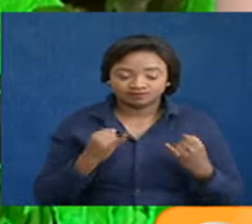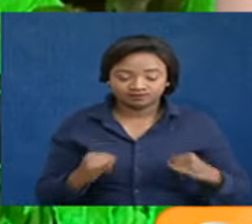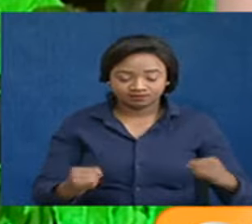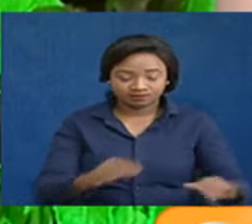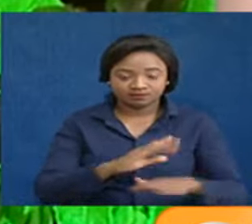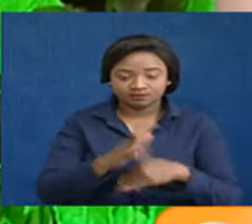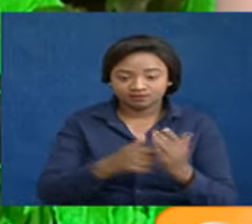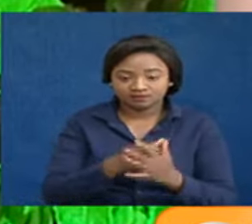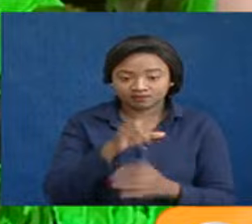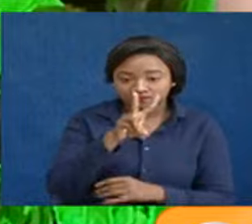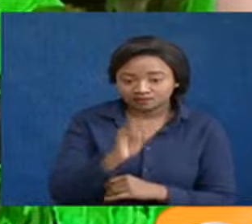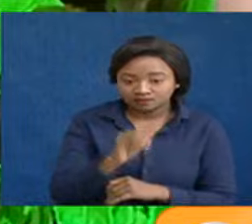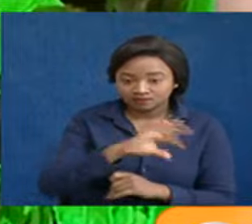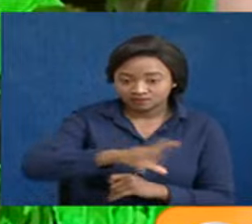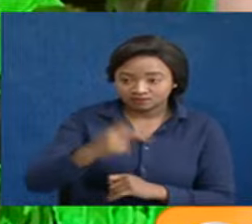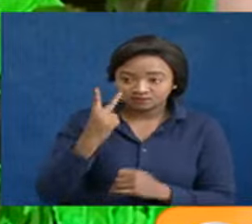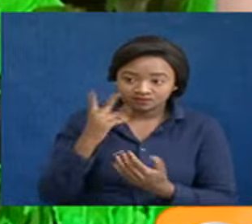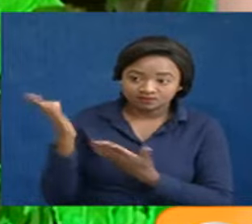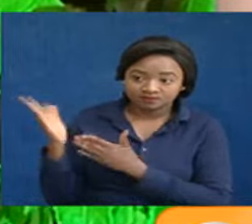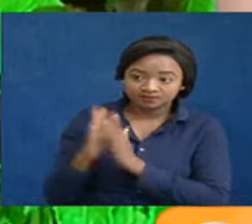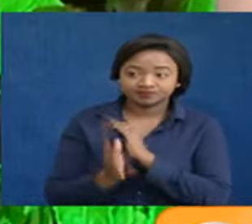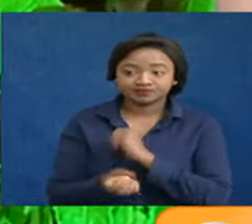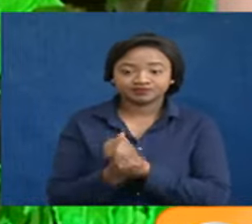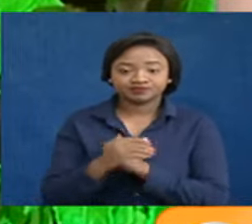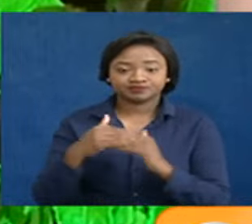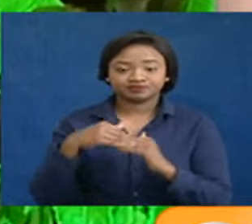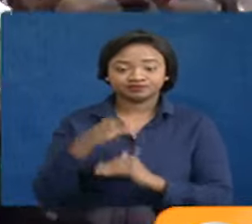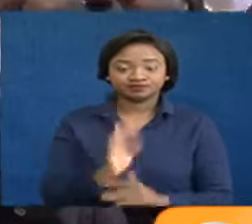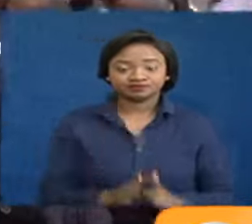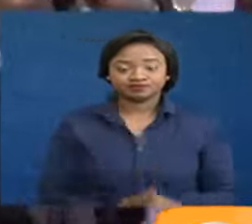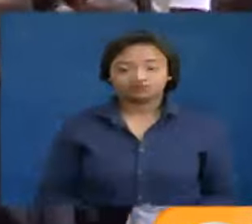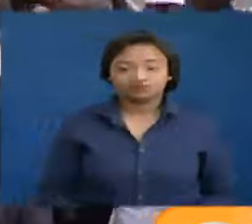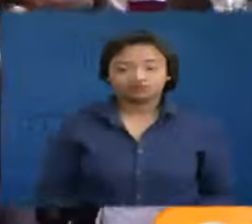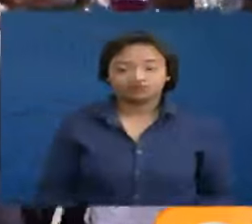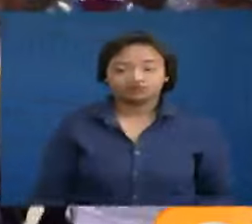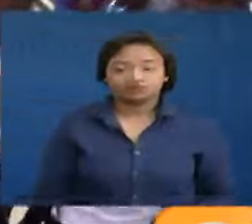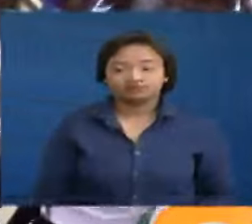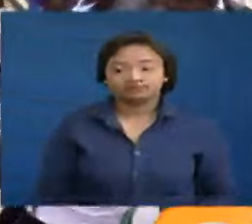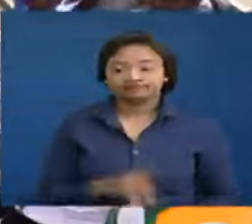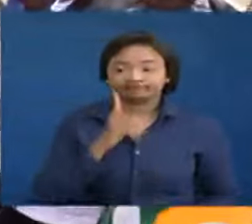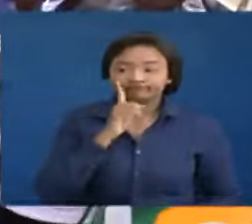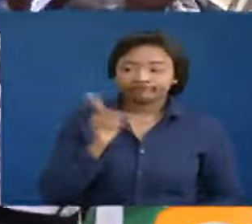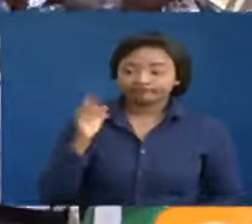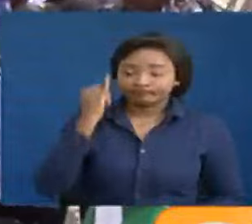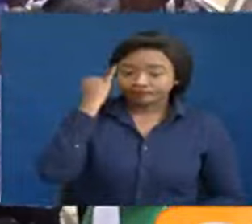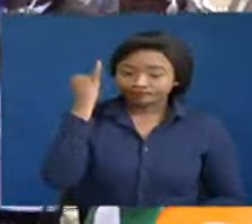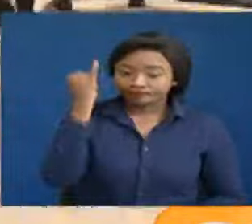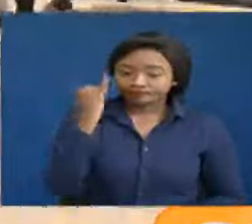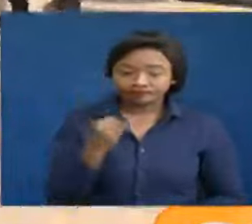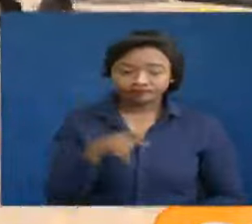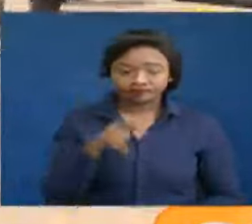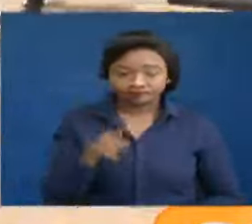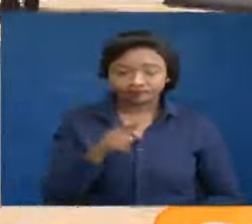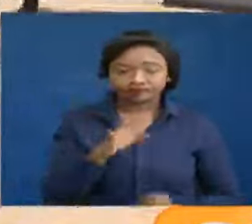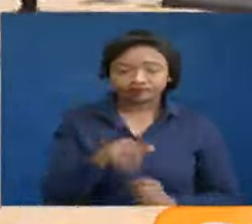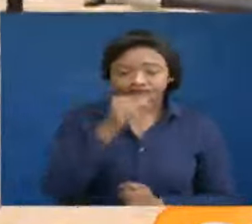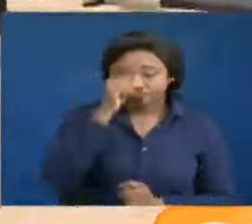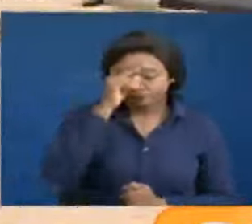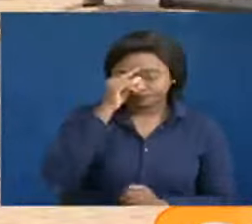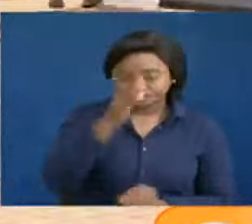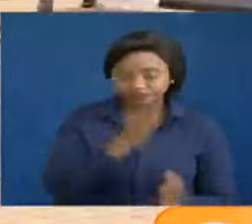before the end of the year. Here's Jasmine Wamboi with the details. This initiative is part of the government's broader